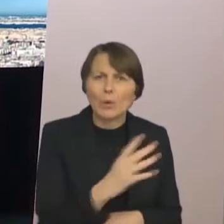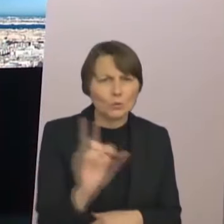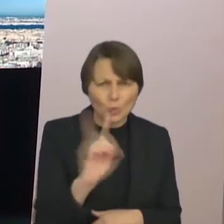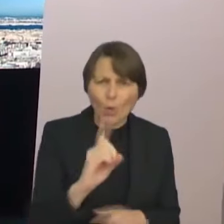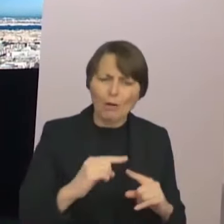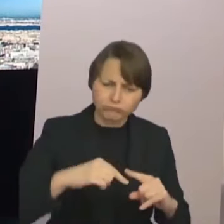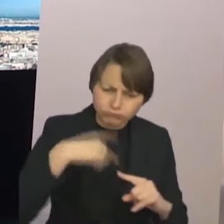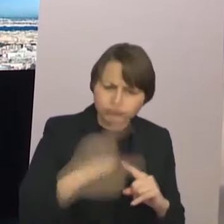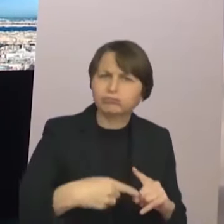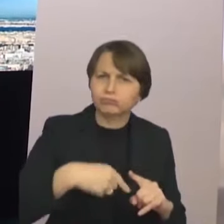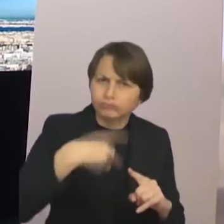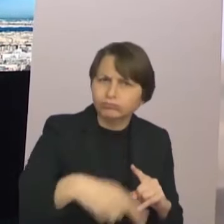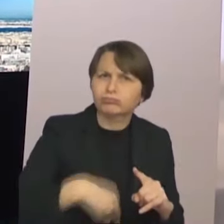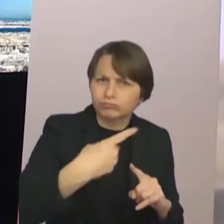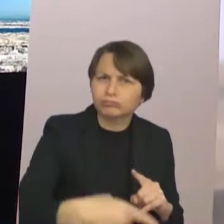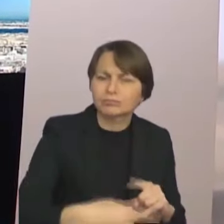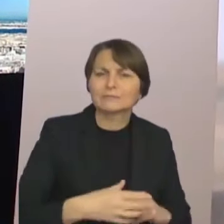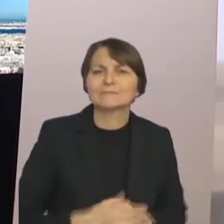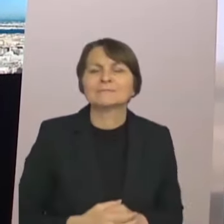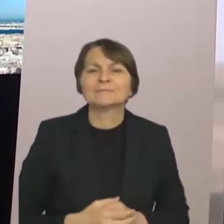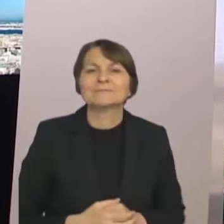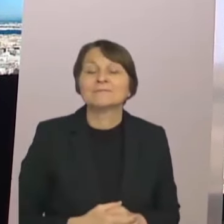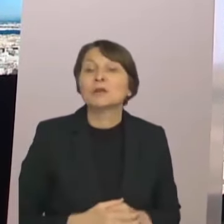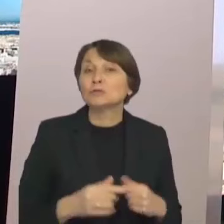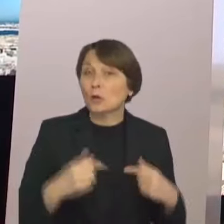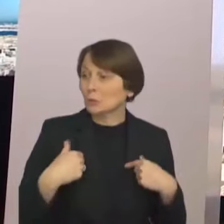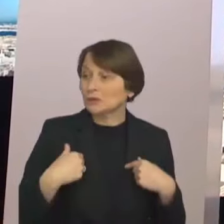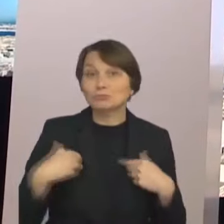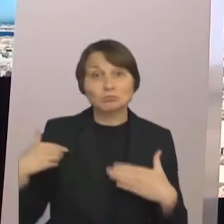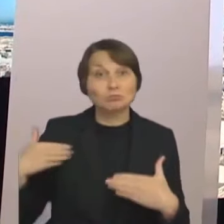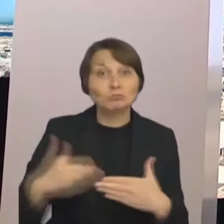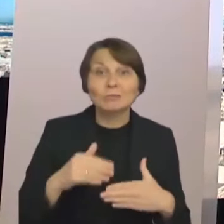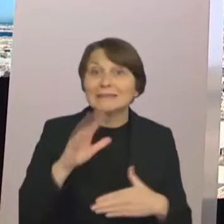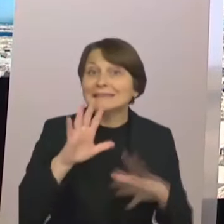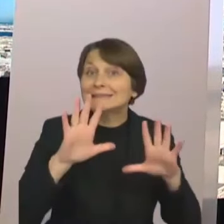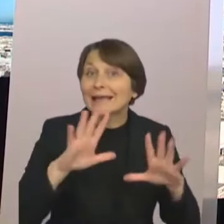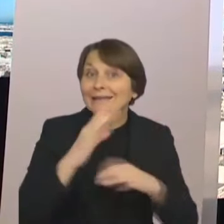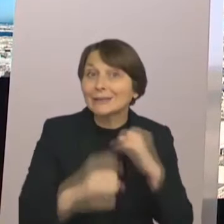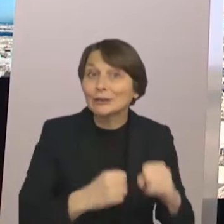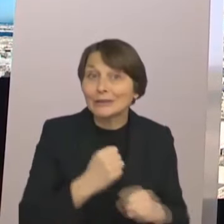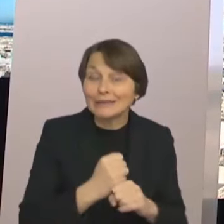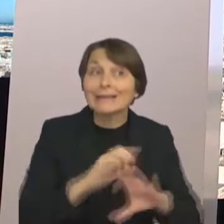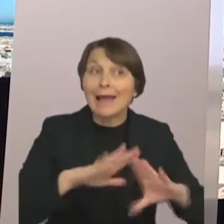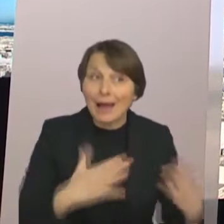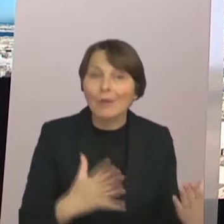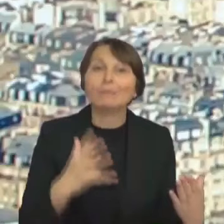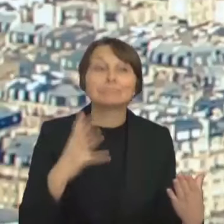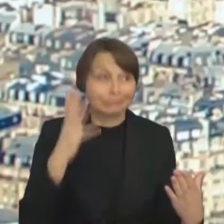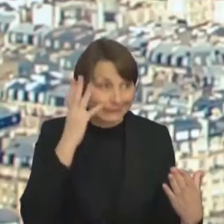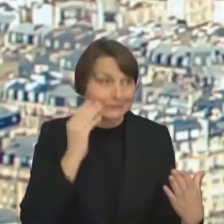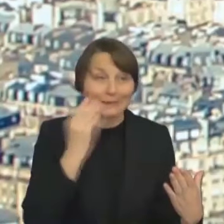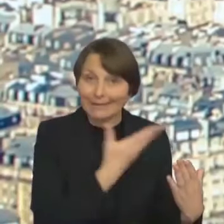almost we almost have 10 years of experience in the sales of electric vehicles, and therefore we now have a total control over